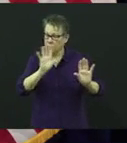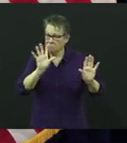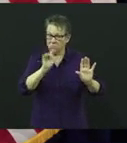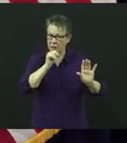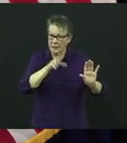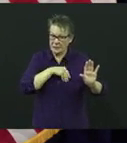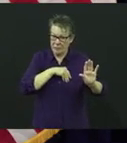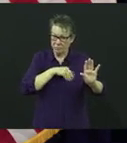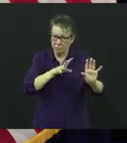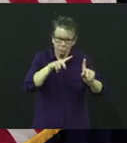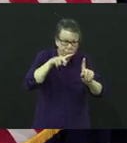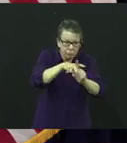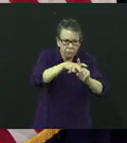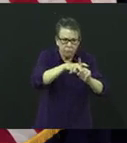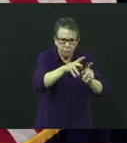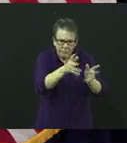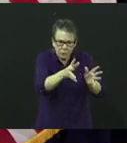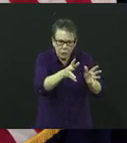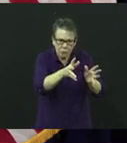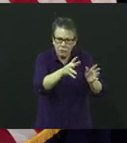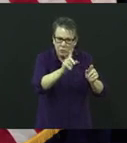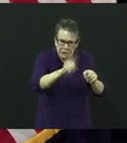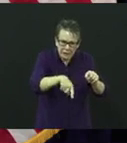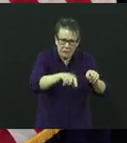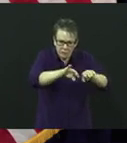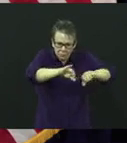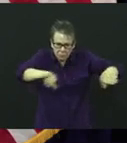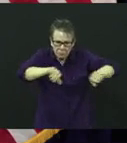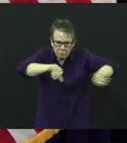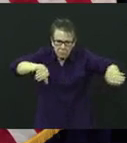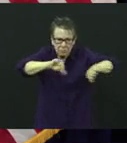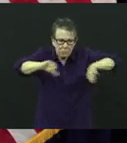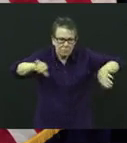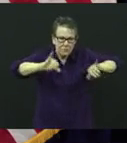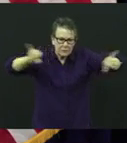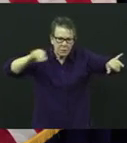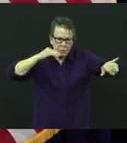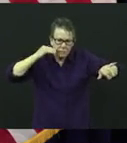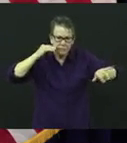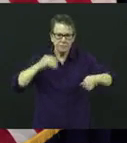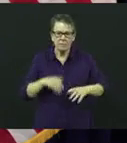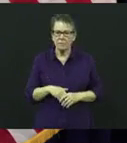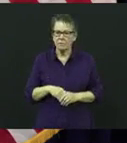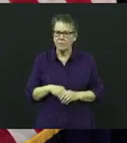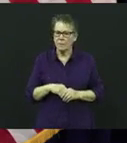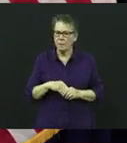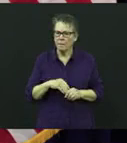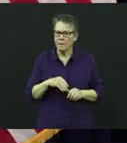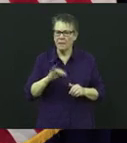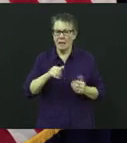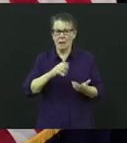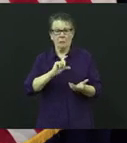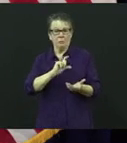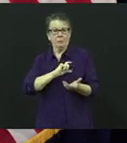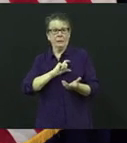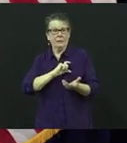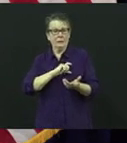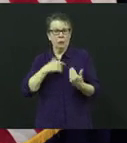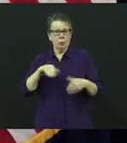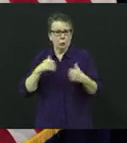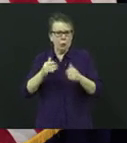who are heroes, but also our first responders who are enforcing this unique environment in which we're living. In addition, I mentioned I